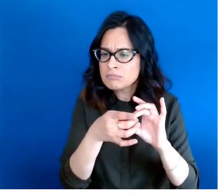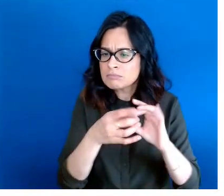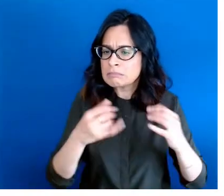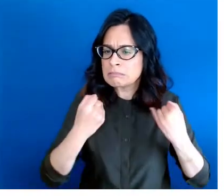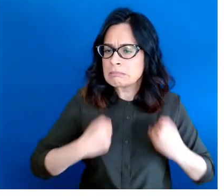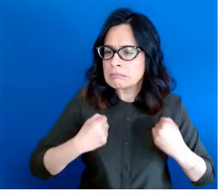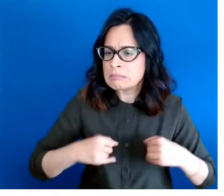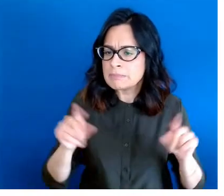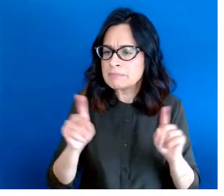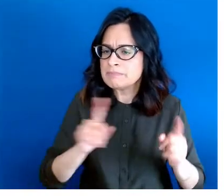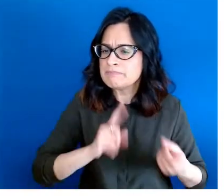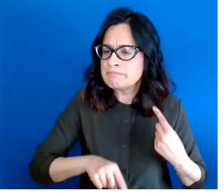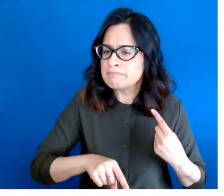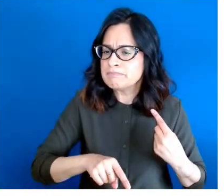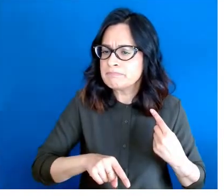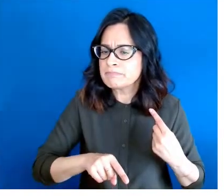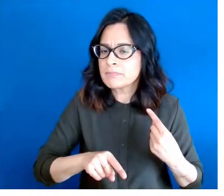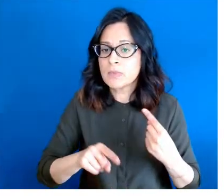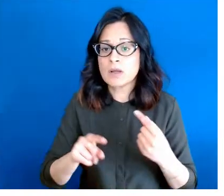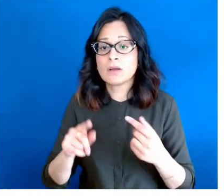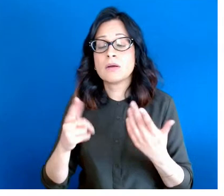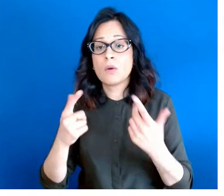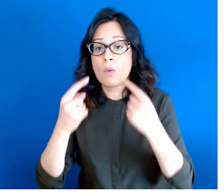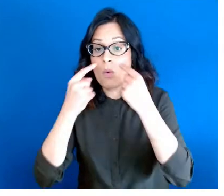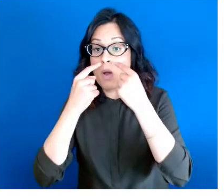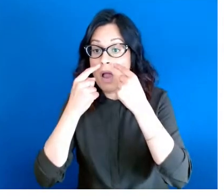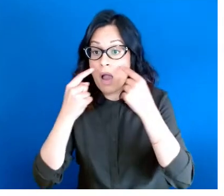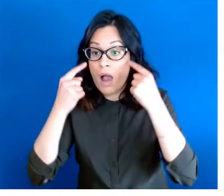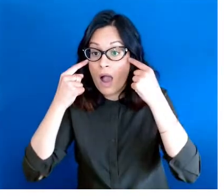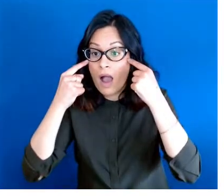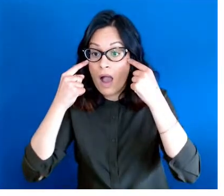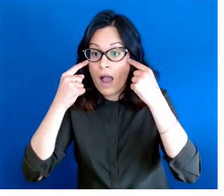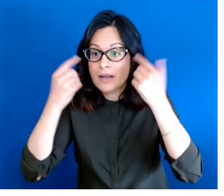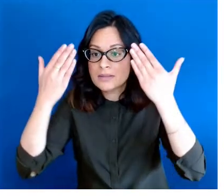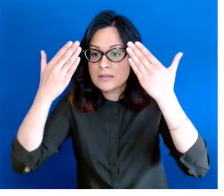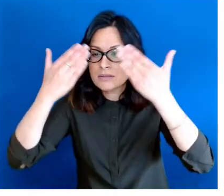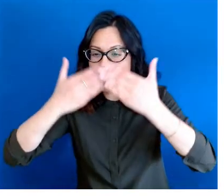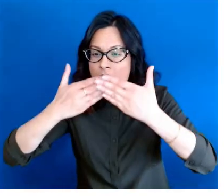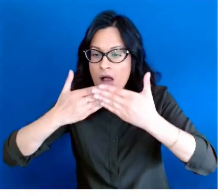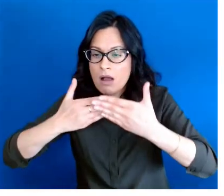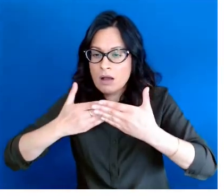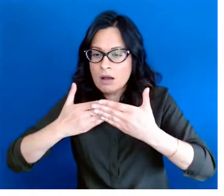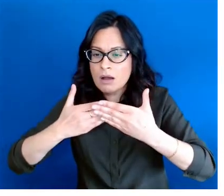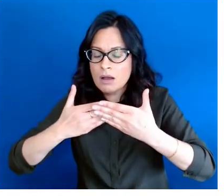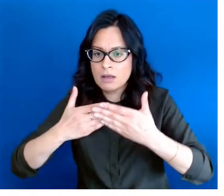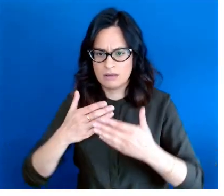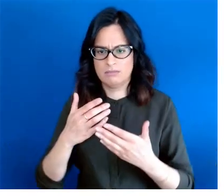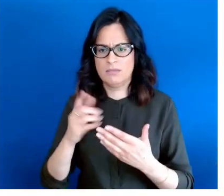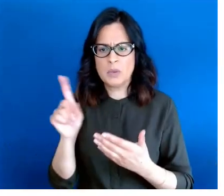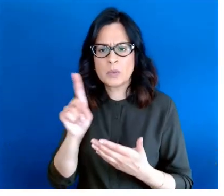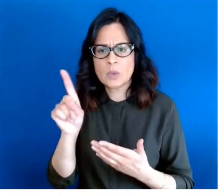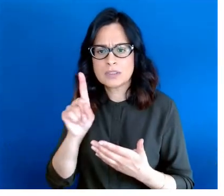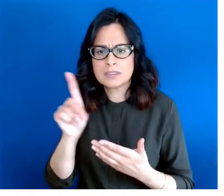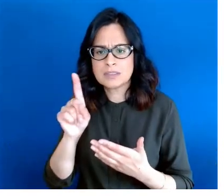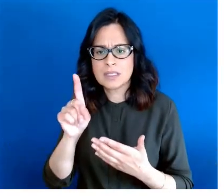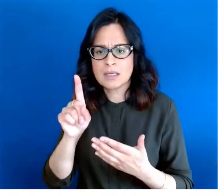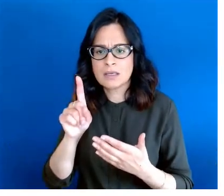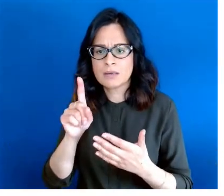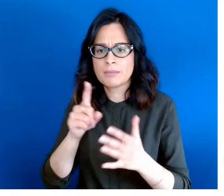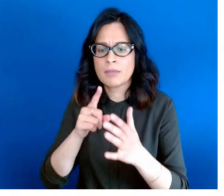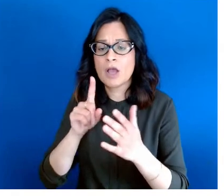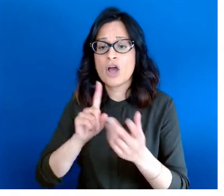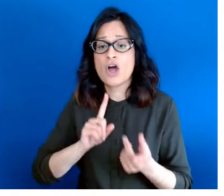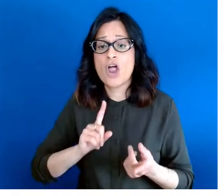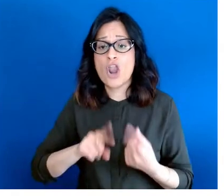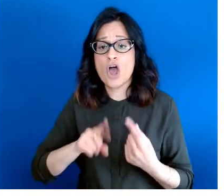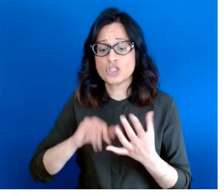is a dark discoloration around the eyes, referred to as allergic shyness. And as you can see